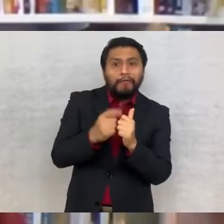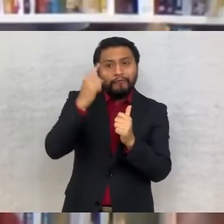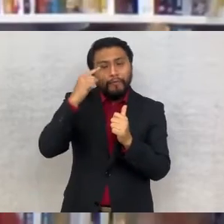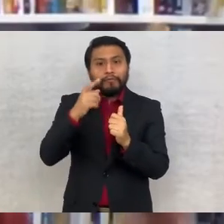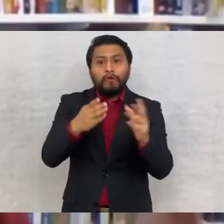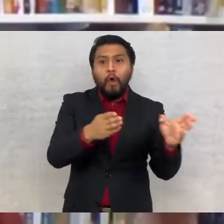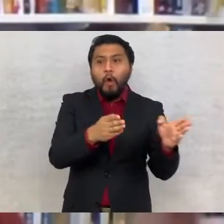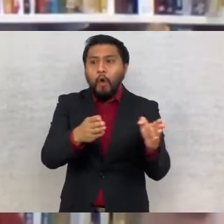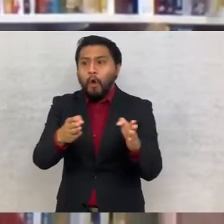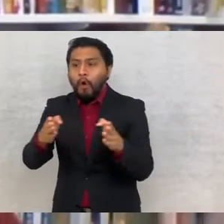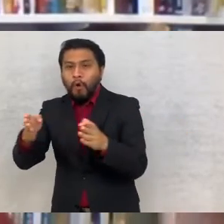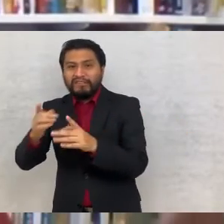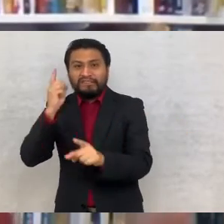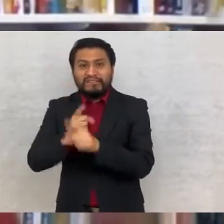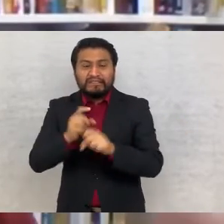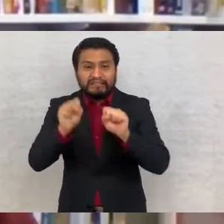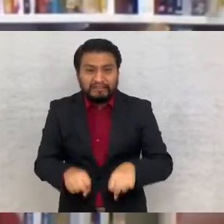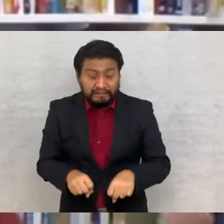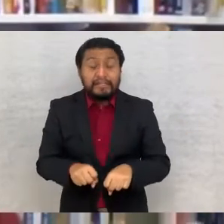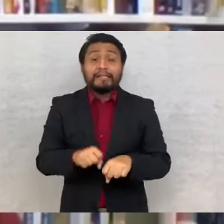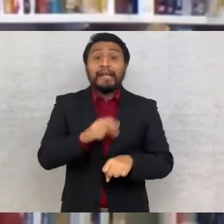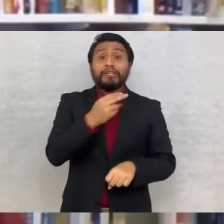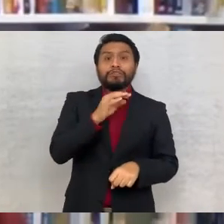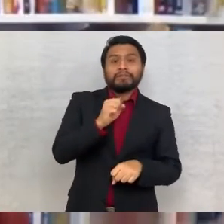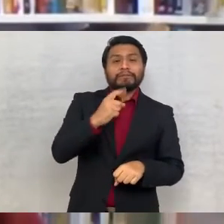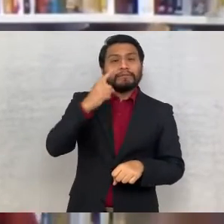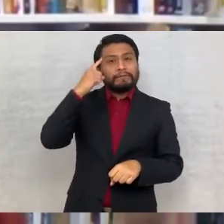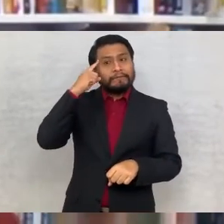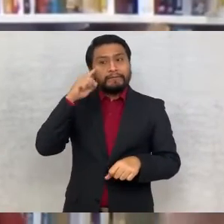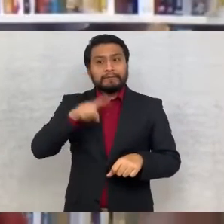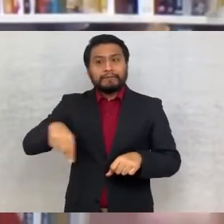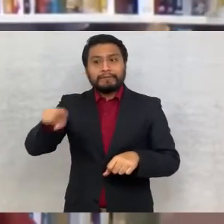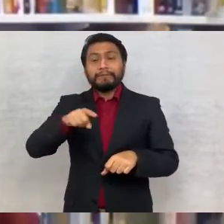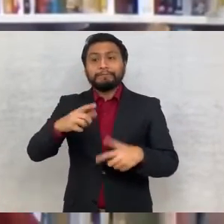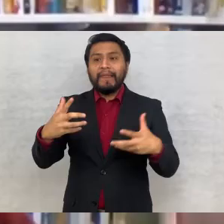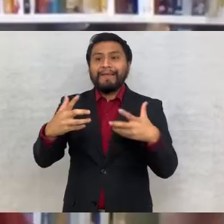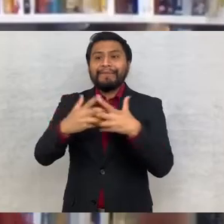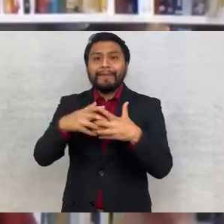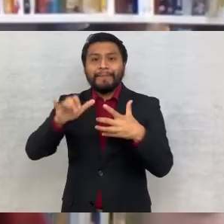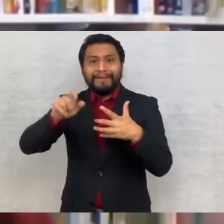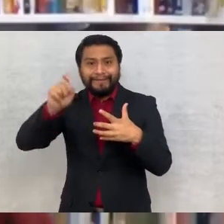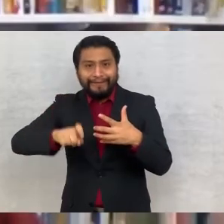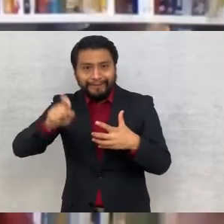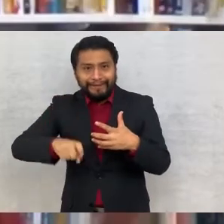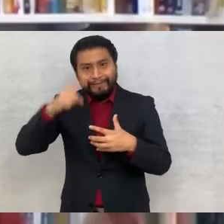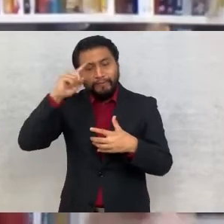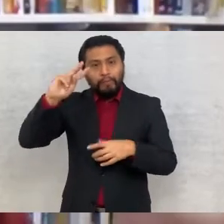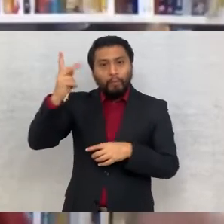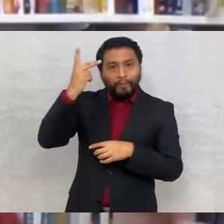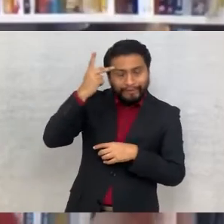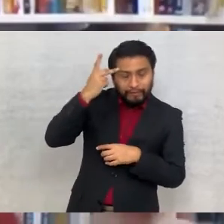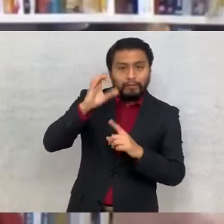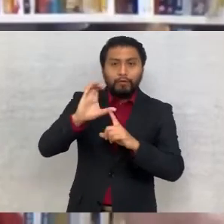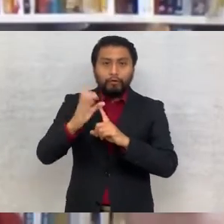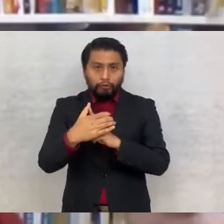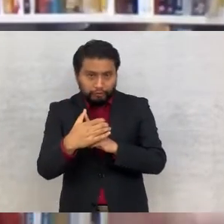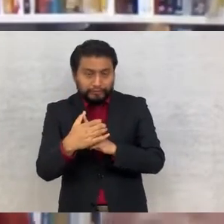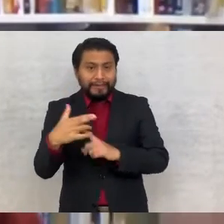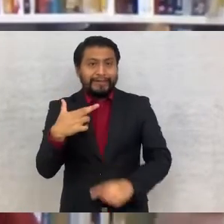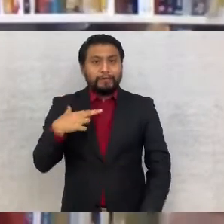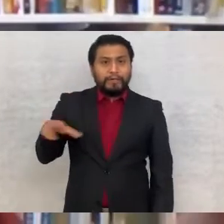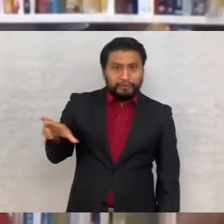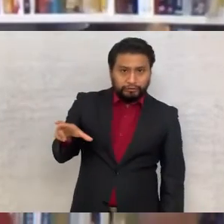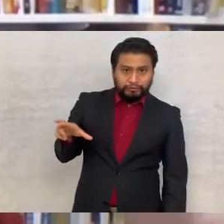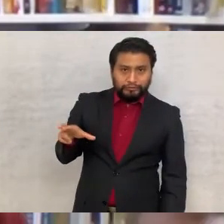namely to maintain the instituted order. Eugenics, with different modulations, adapted to this need that rested on the maintenance of a